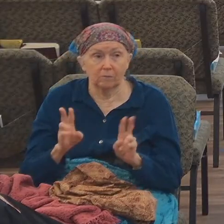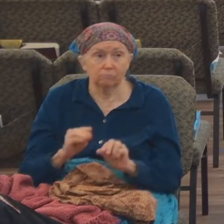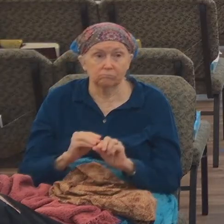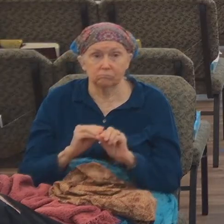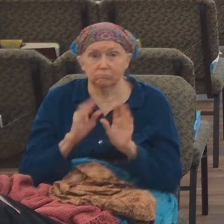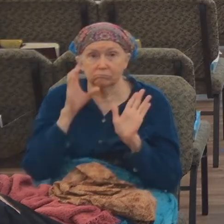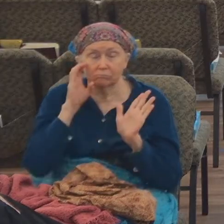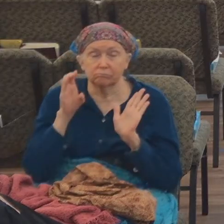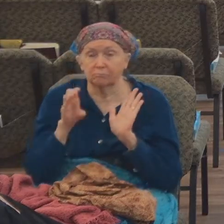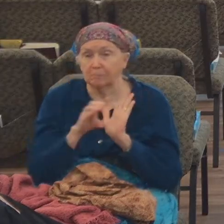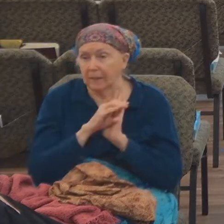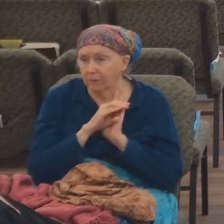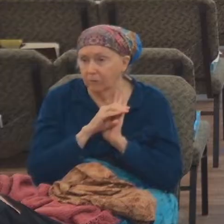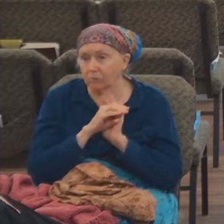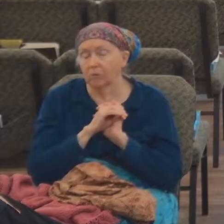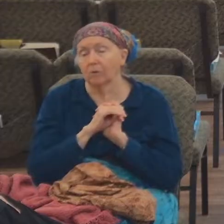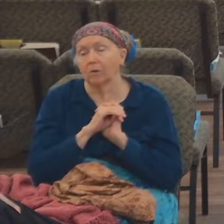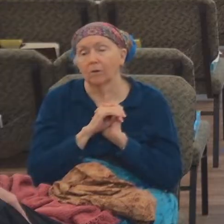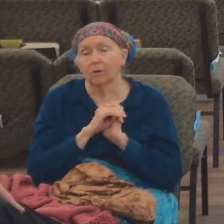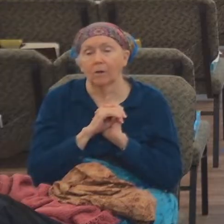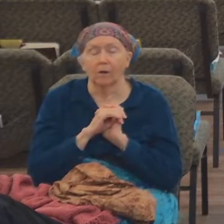okay, of this